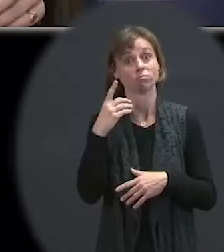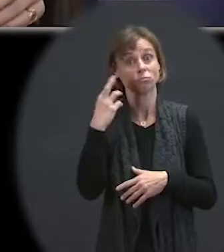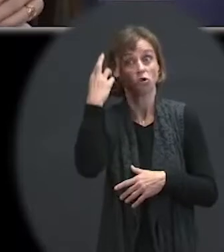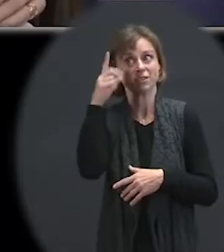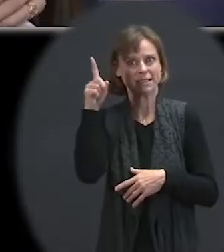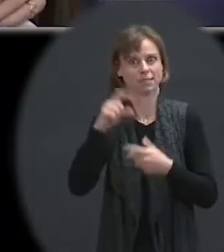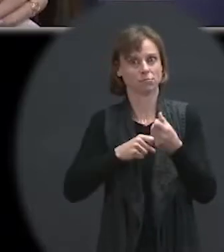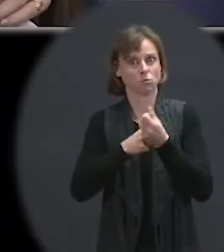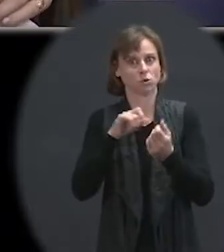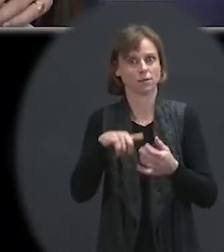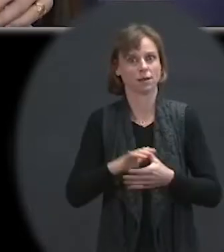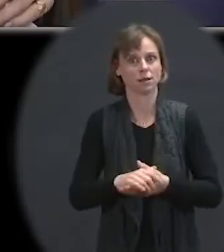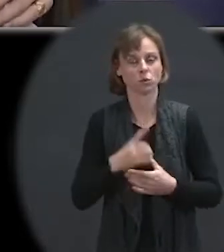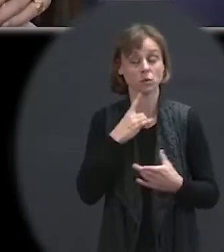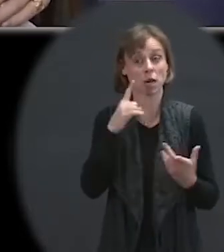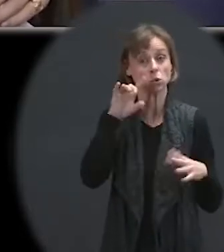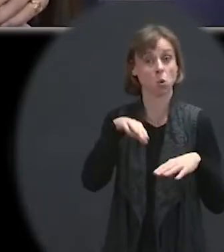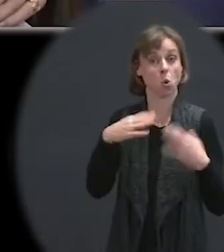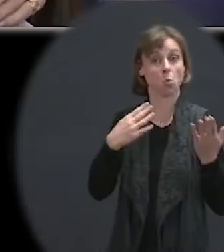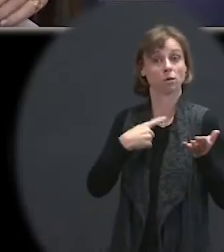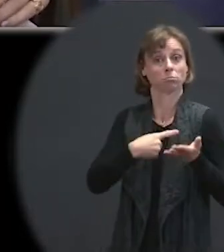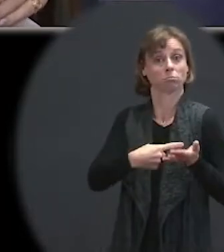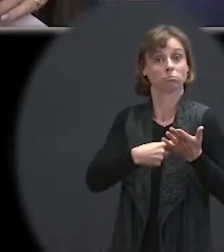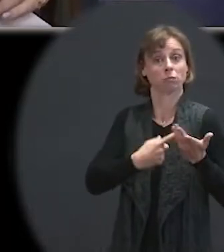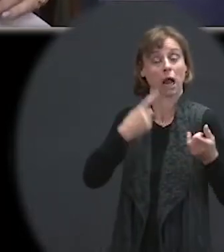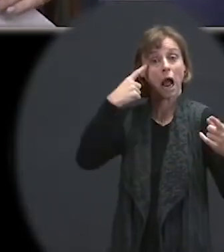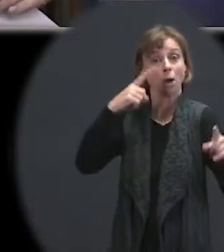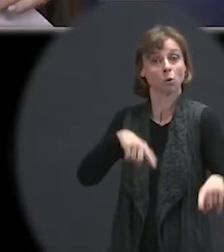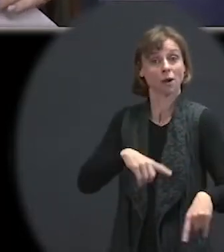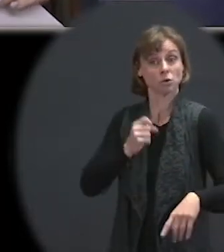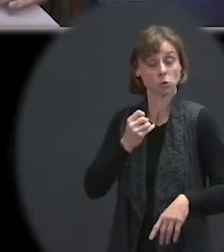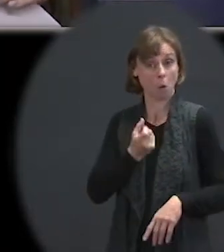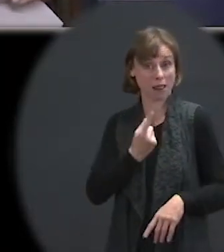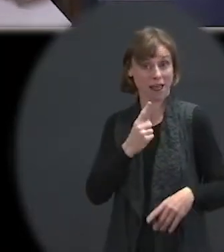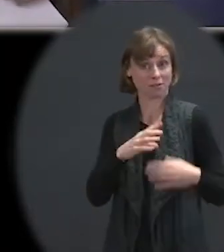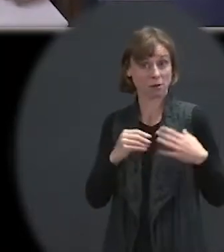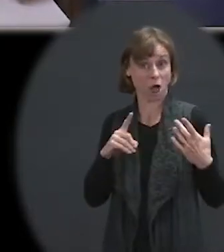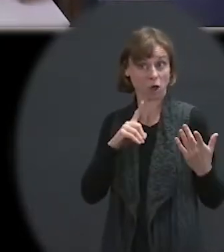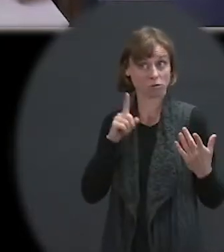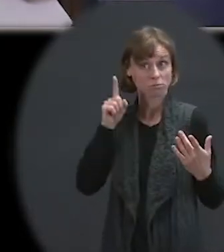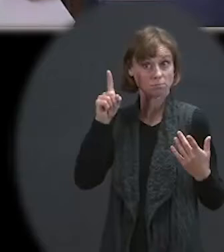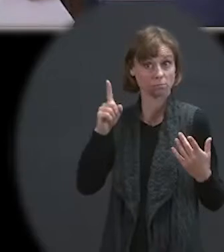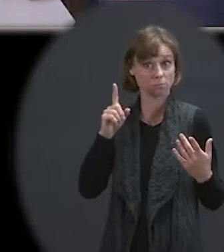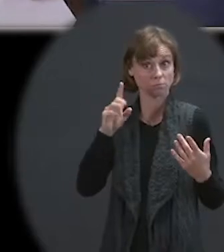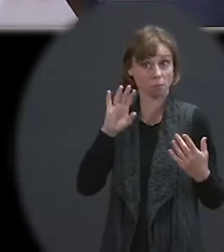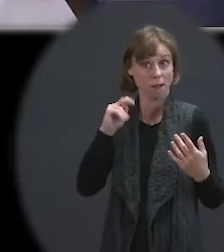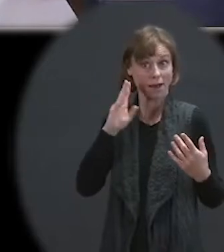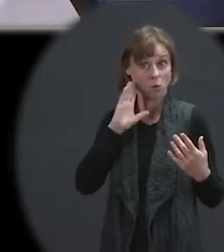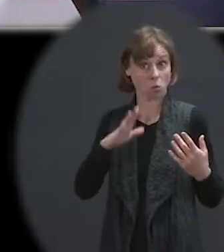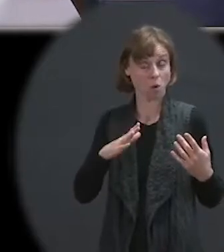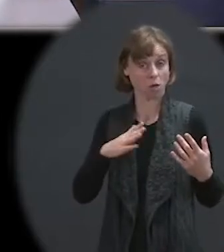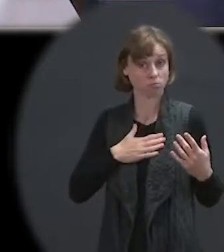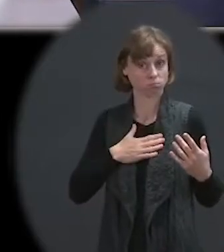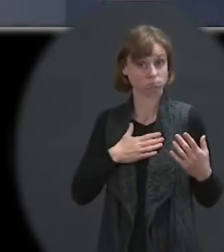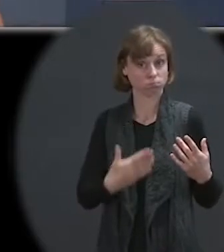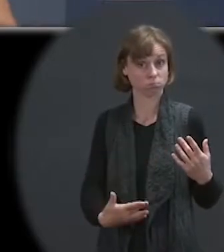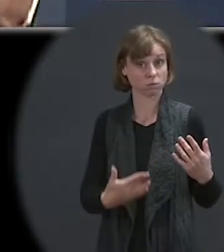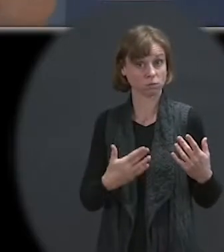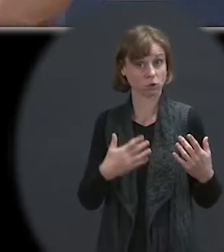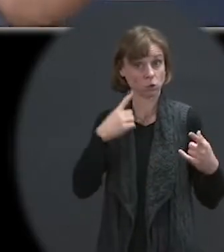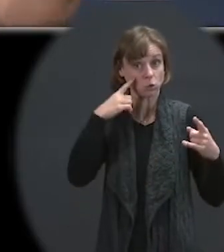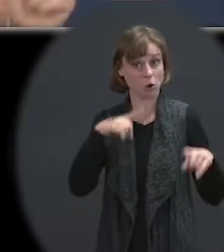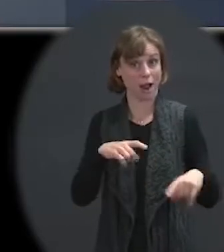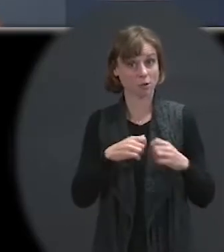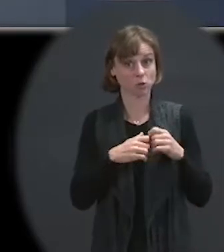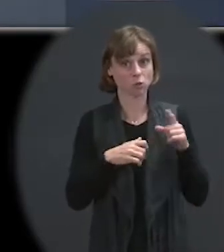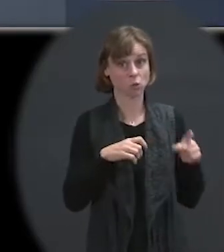that he would be open to compromise with this. So is $11 something that he would be willing to compromise with Manchin on? Again,